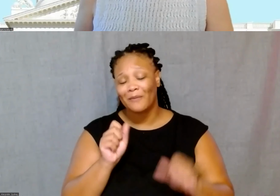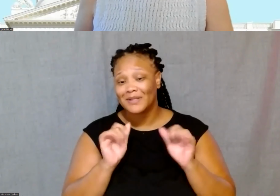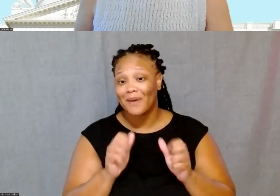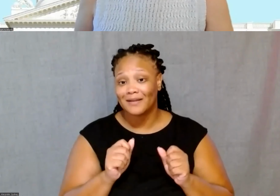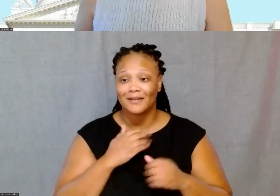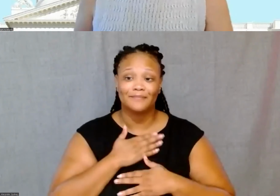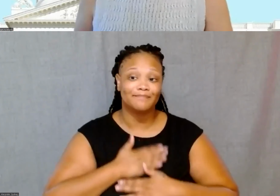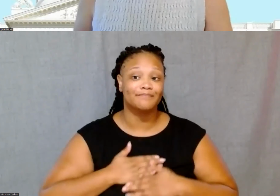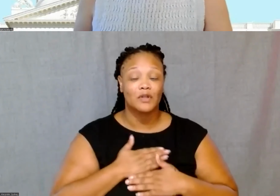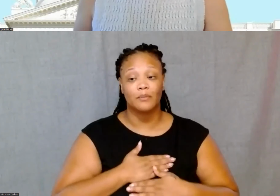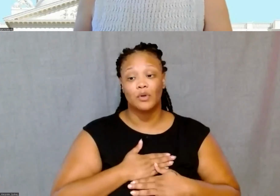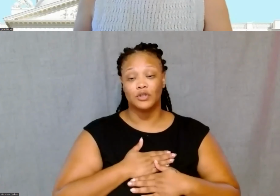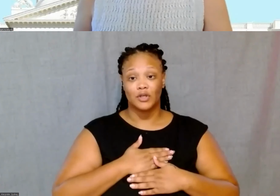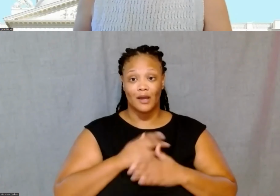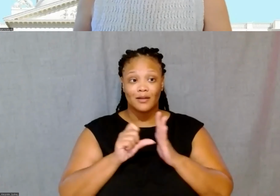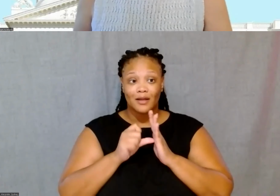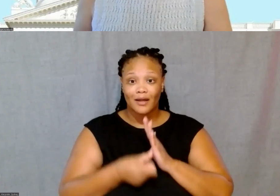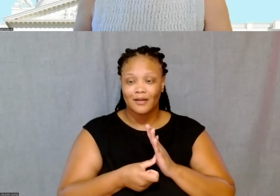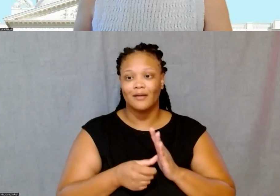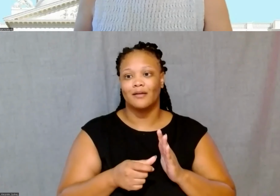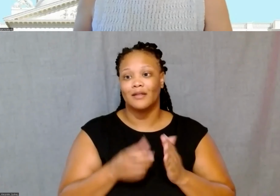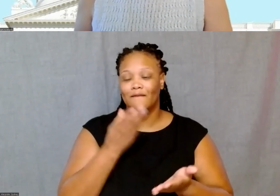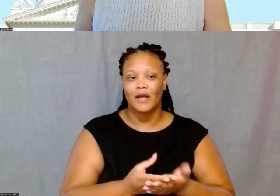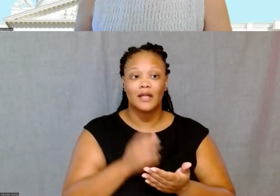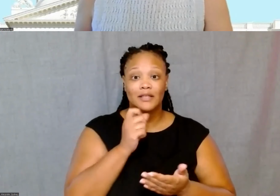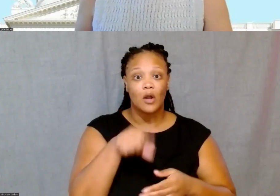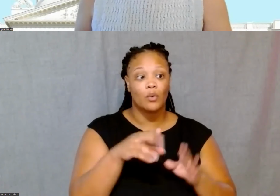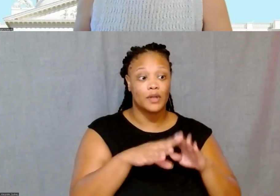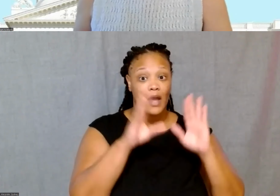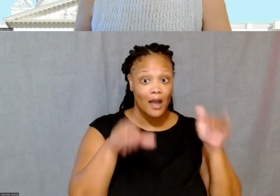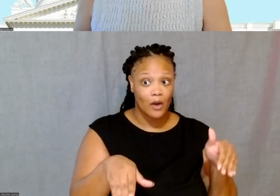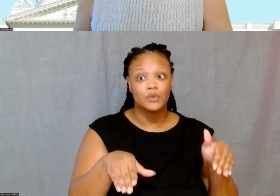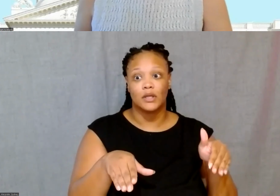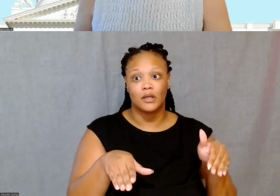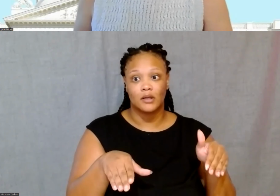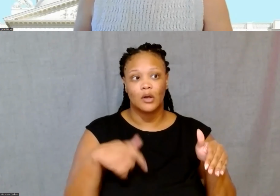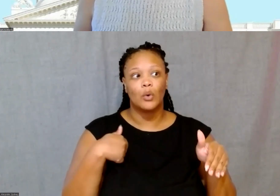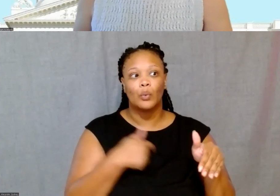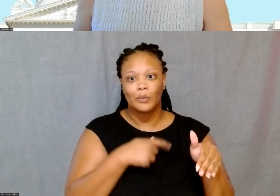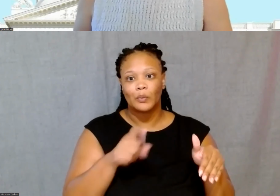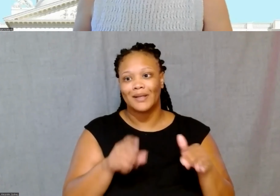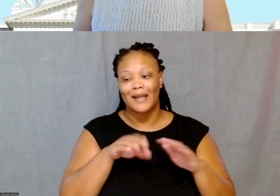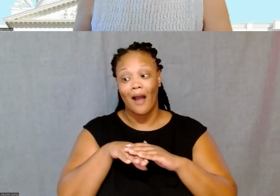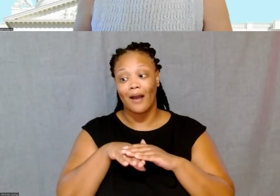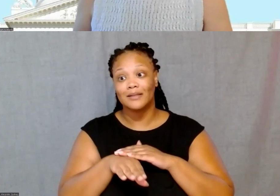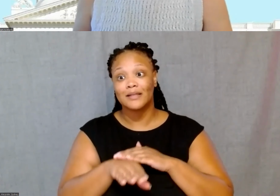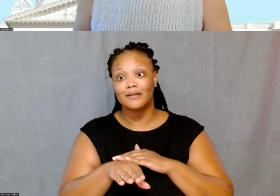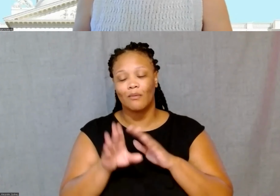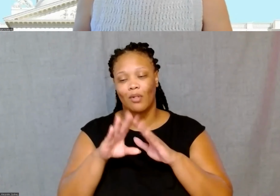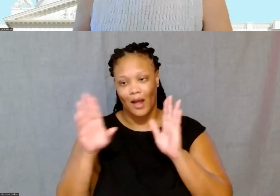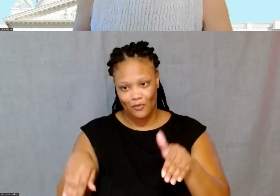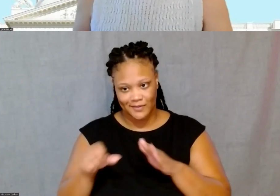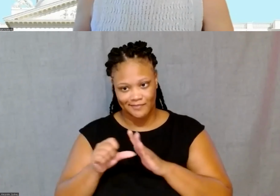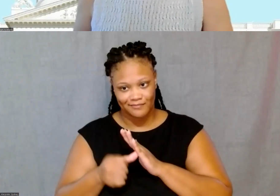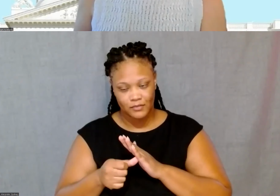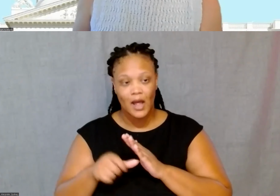of the underscoring that it's not just housing that we need in California, but it's accessible housing. I know that that's a theme that's been circulating for